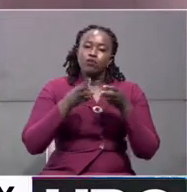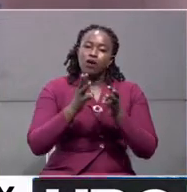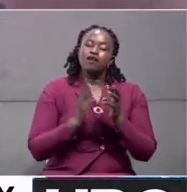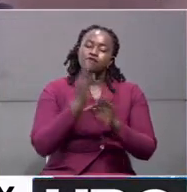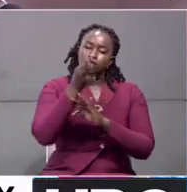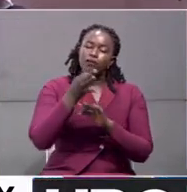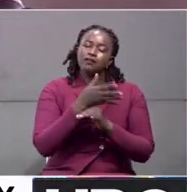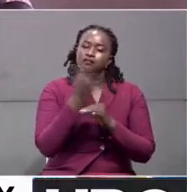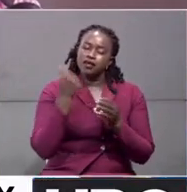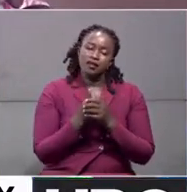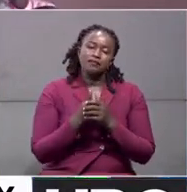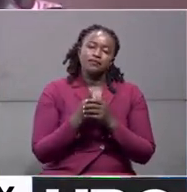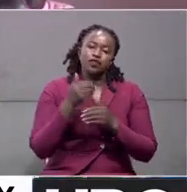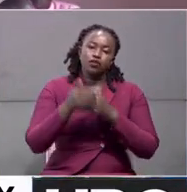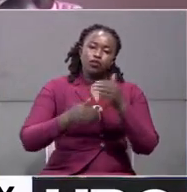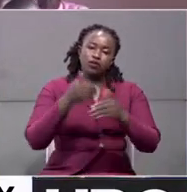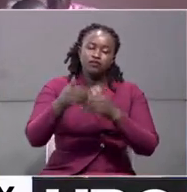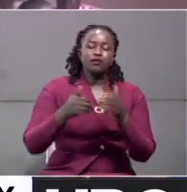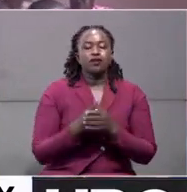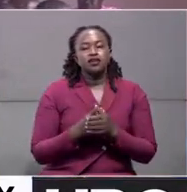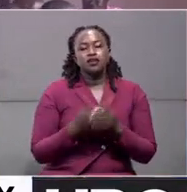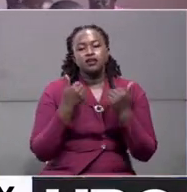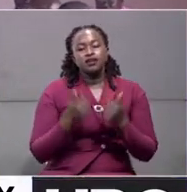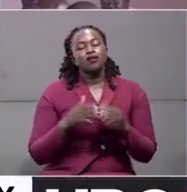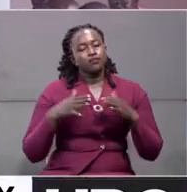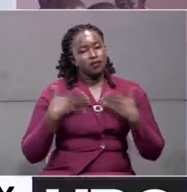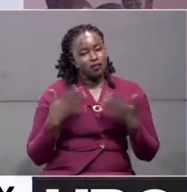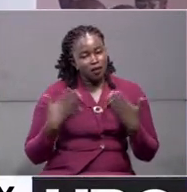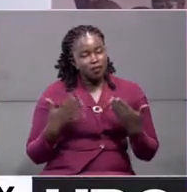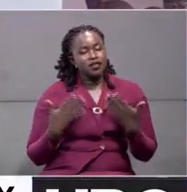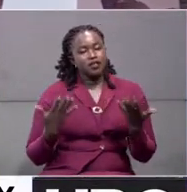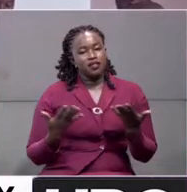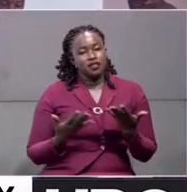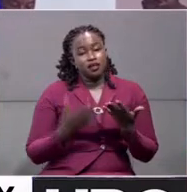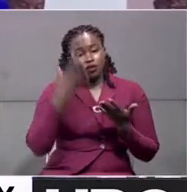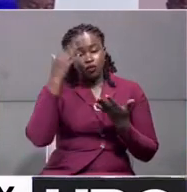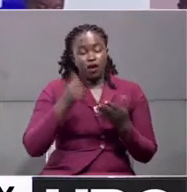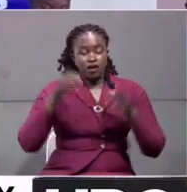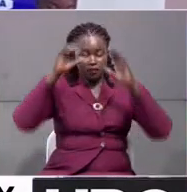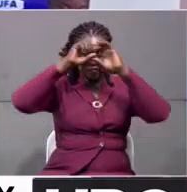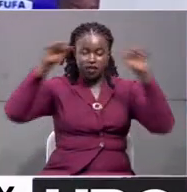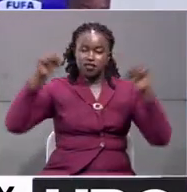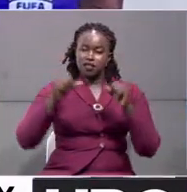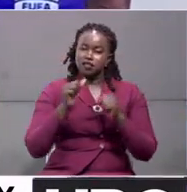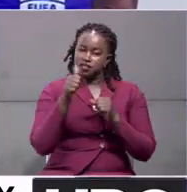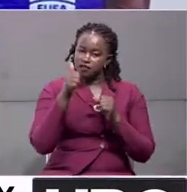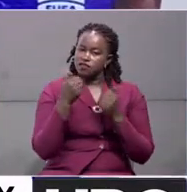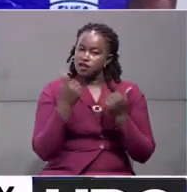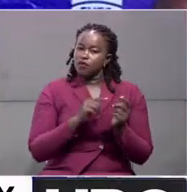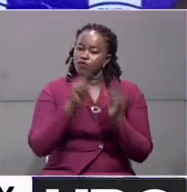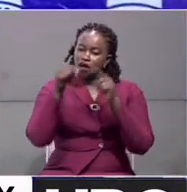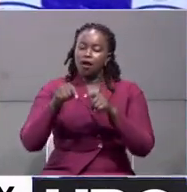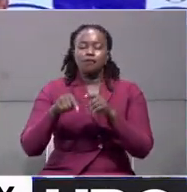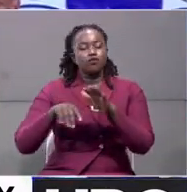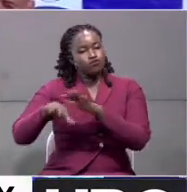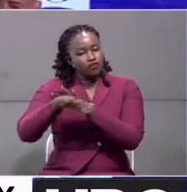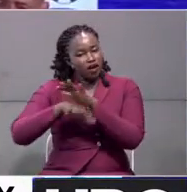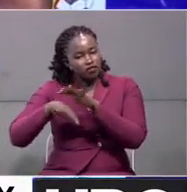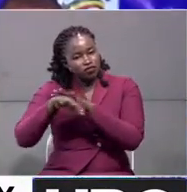going forward. Really very happy that the president has come to the